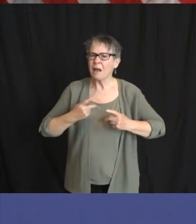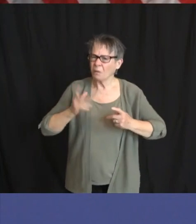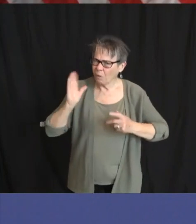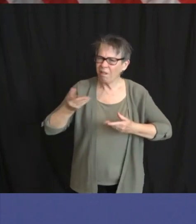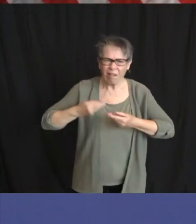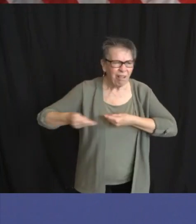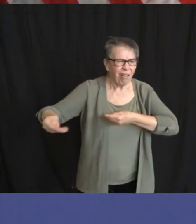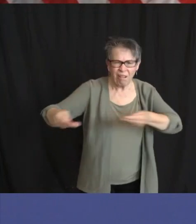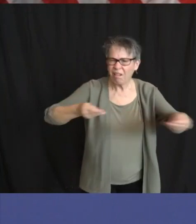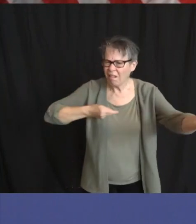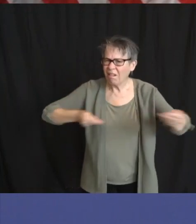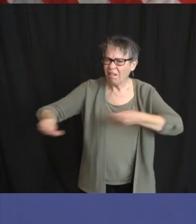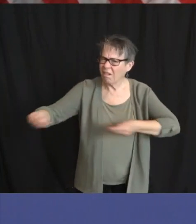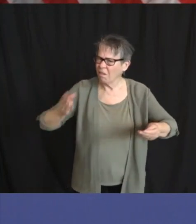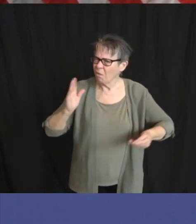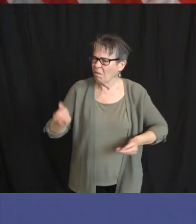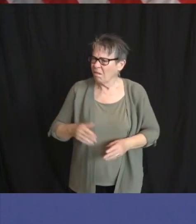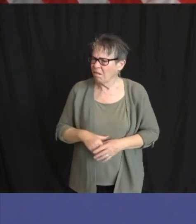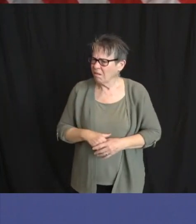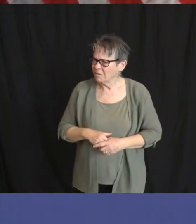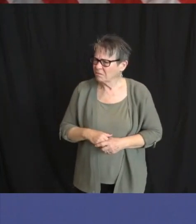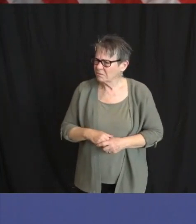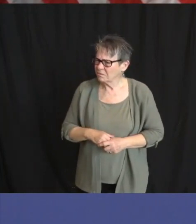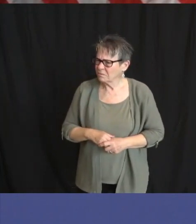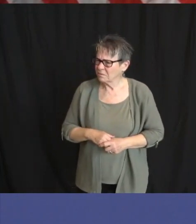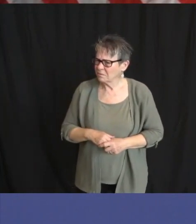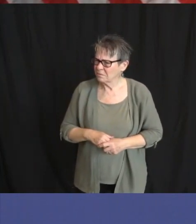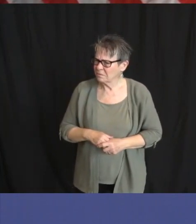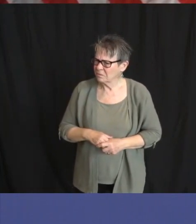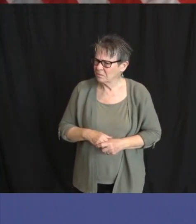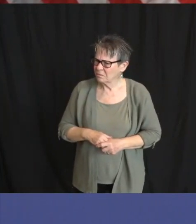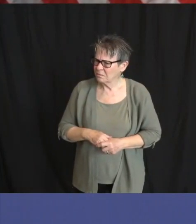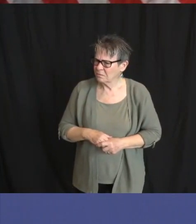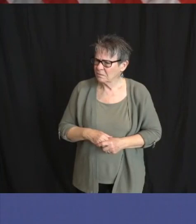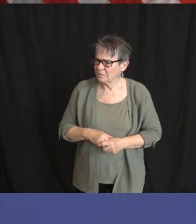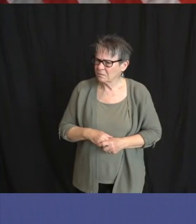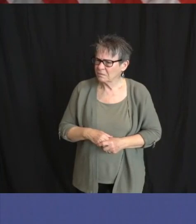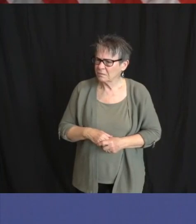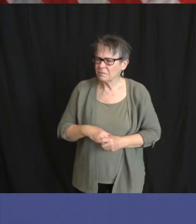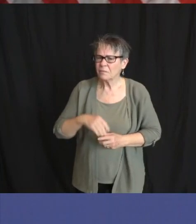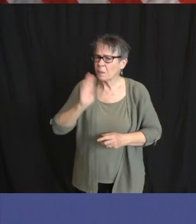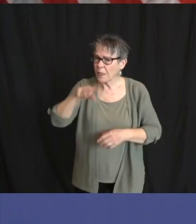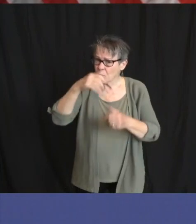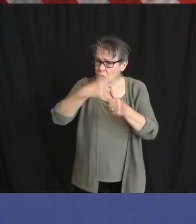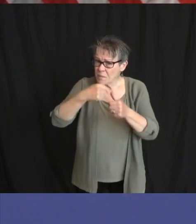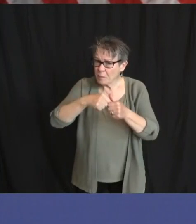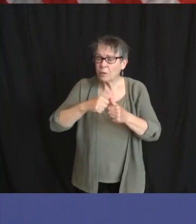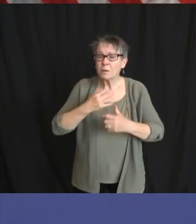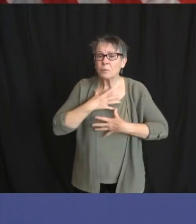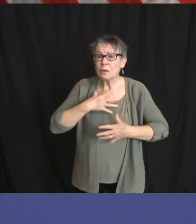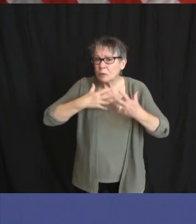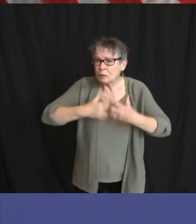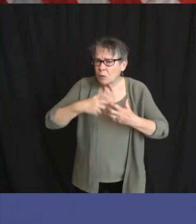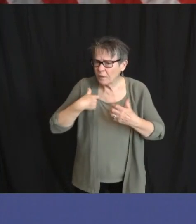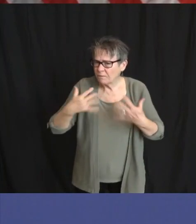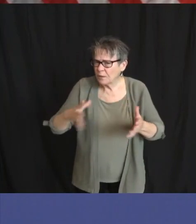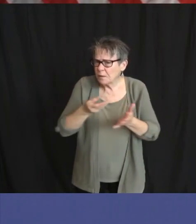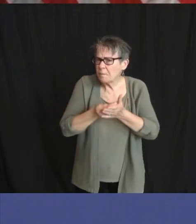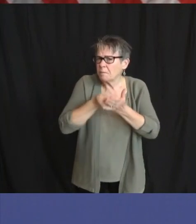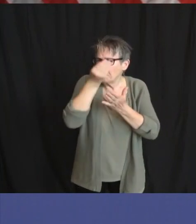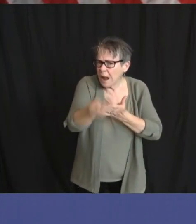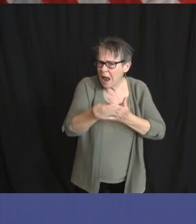in fact, and I want to acknowledge the administration, the federal administration, has to bless this. So it's a